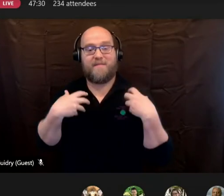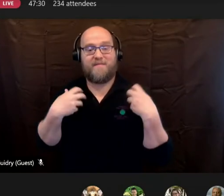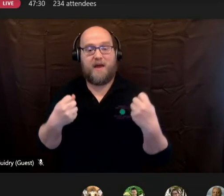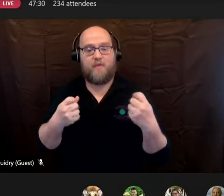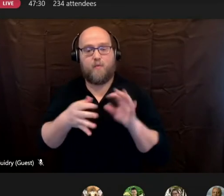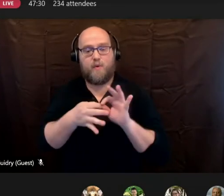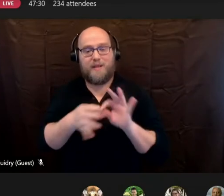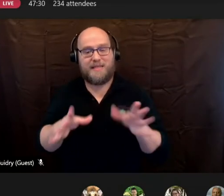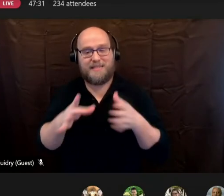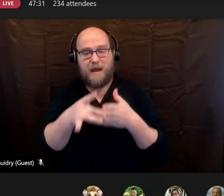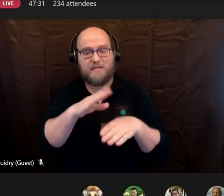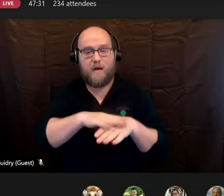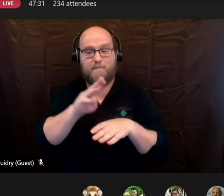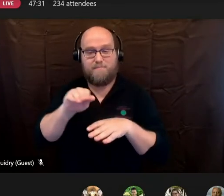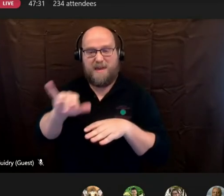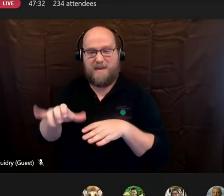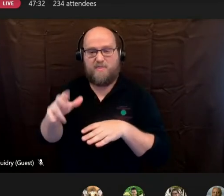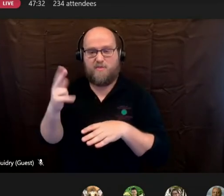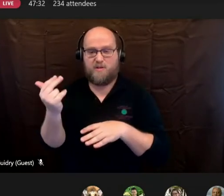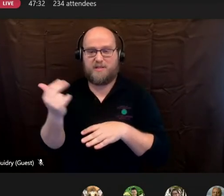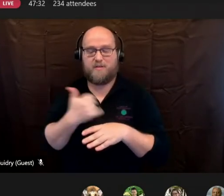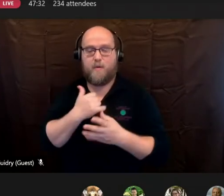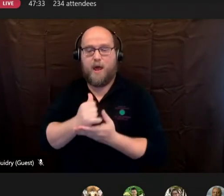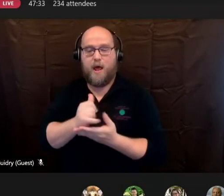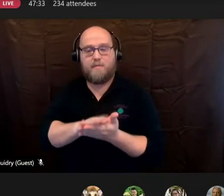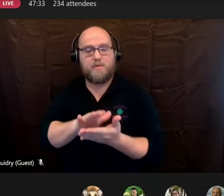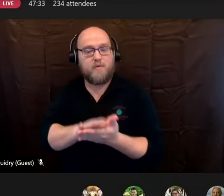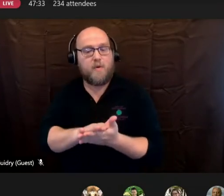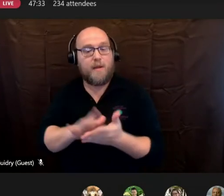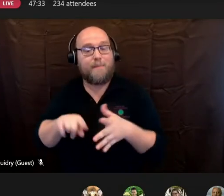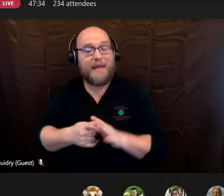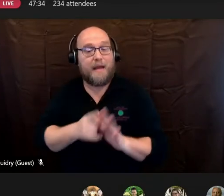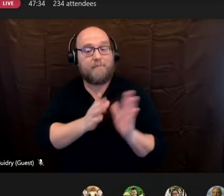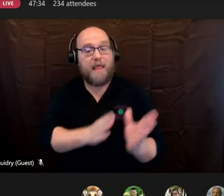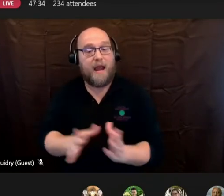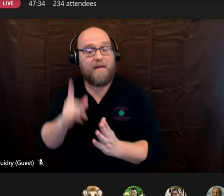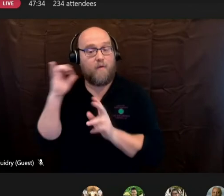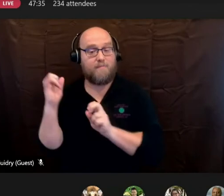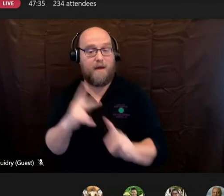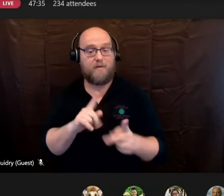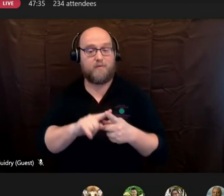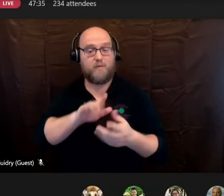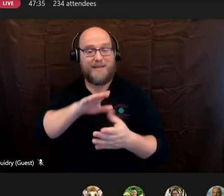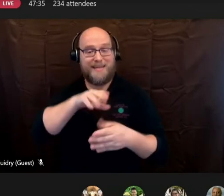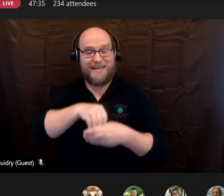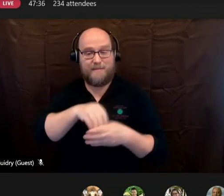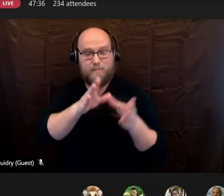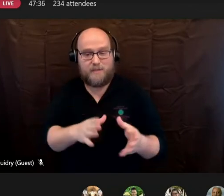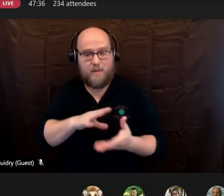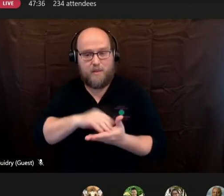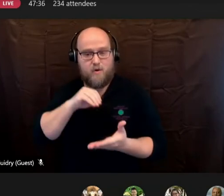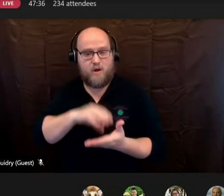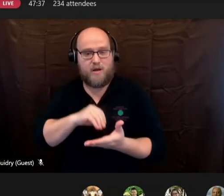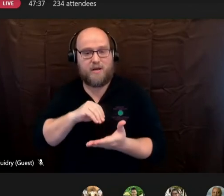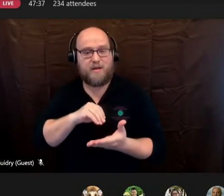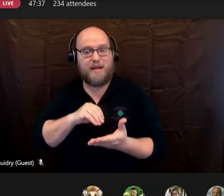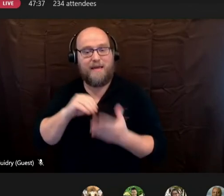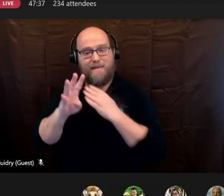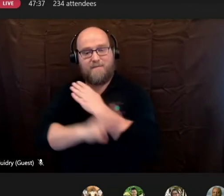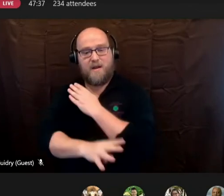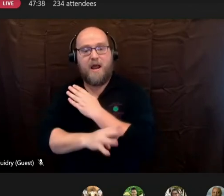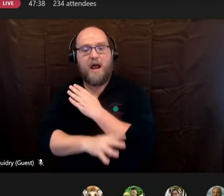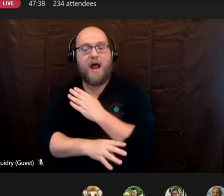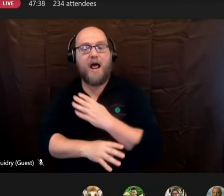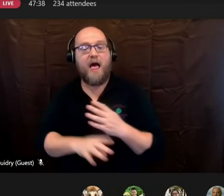next fall. The document provides insight into the health and safety requirements for the upcoming 21-22 school year.